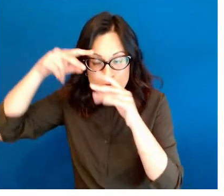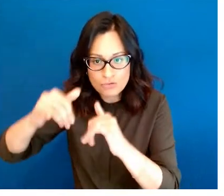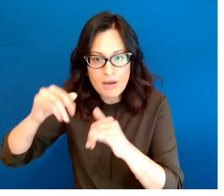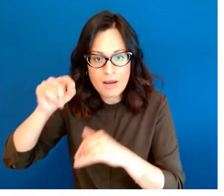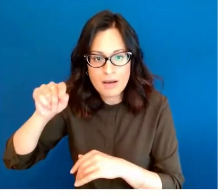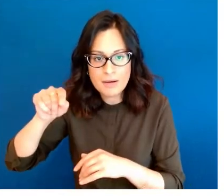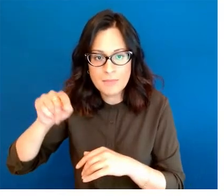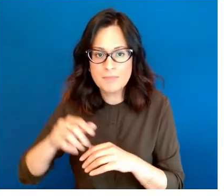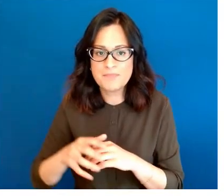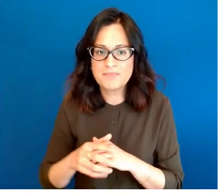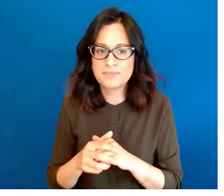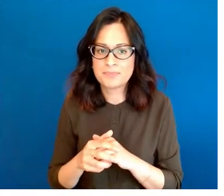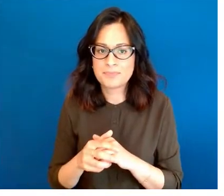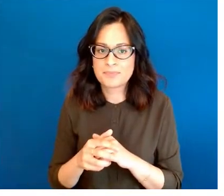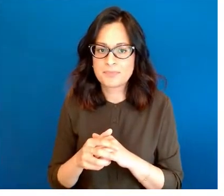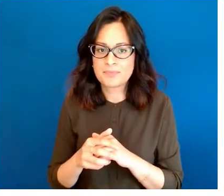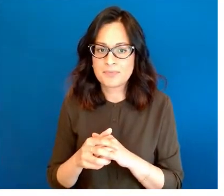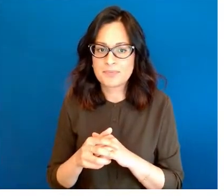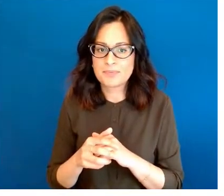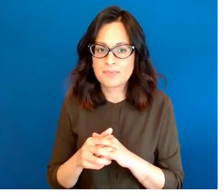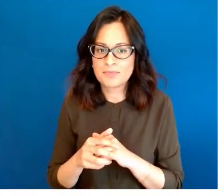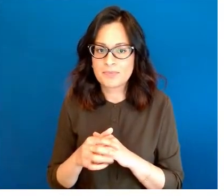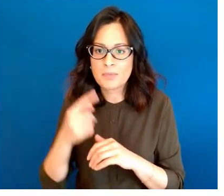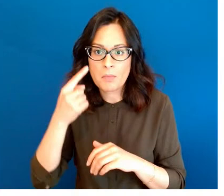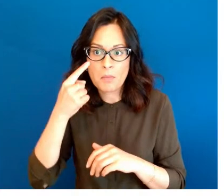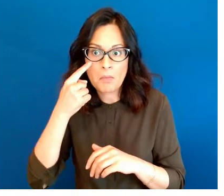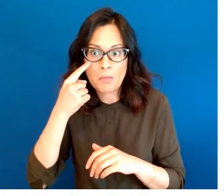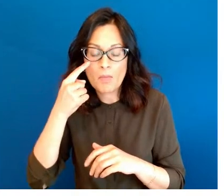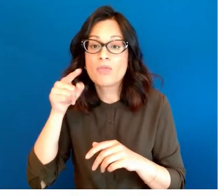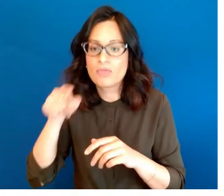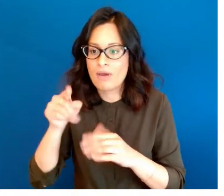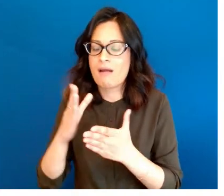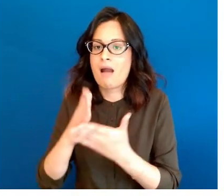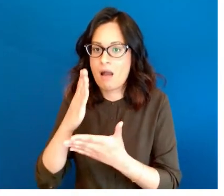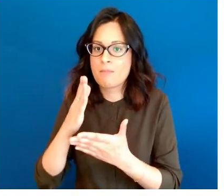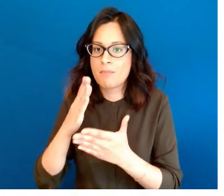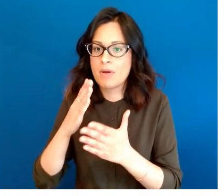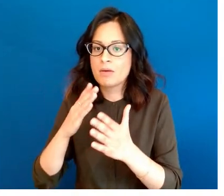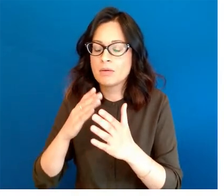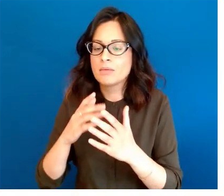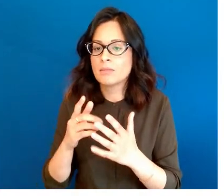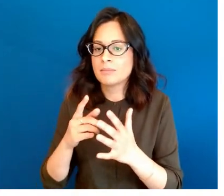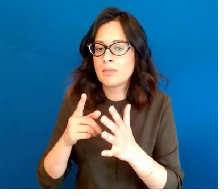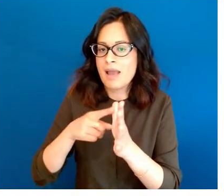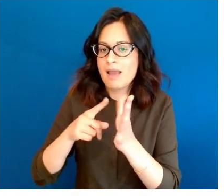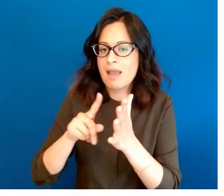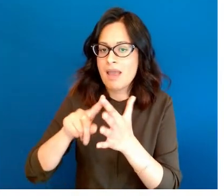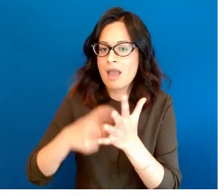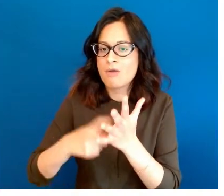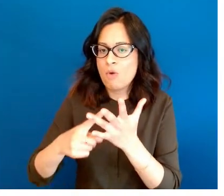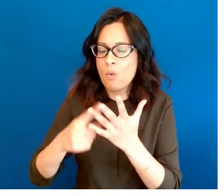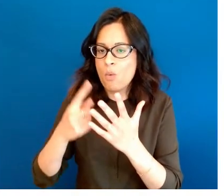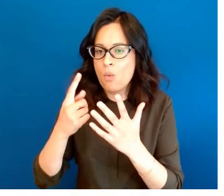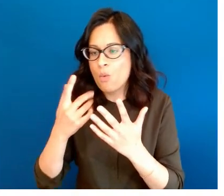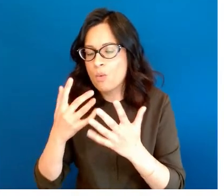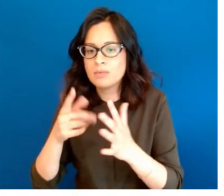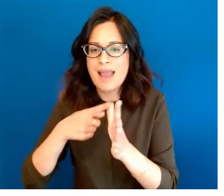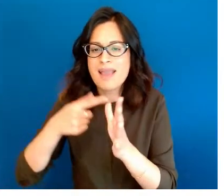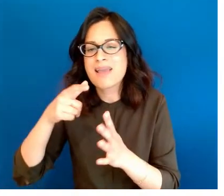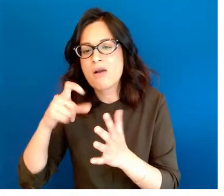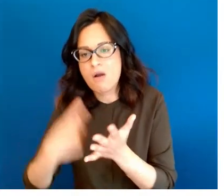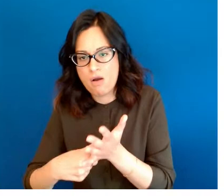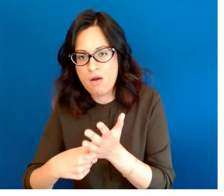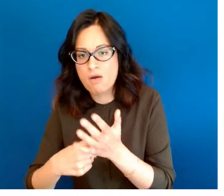then this is likely to be allergic rhinitis. You will often see thickening of the lids from just